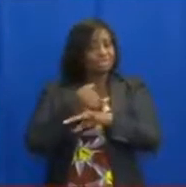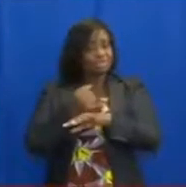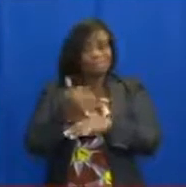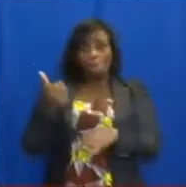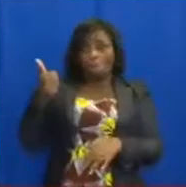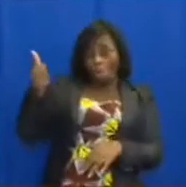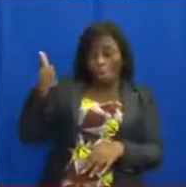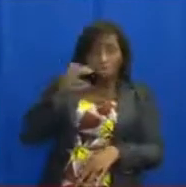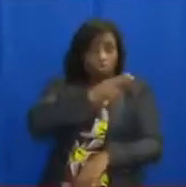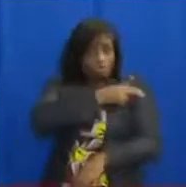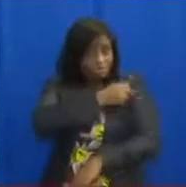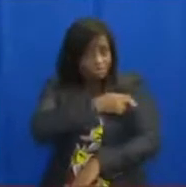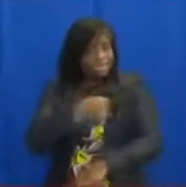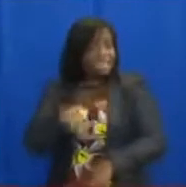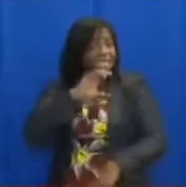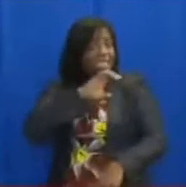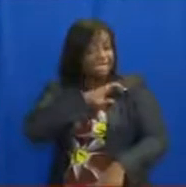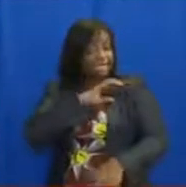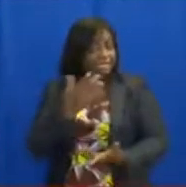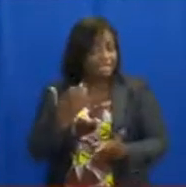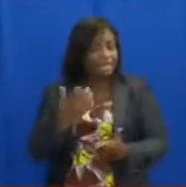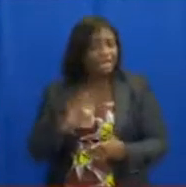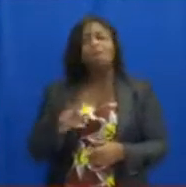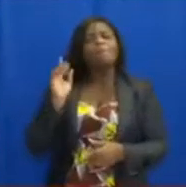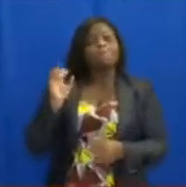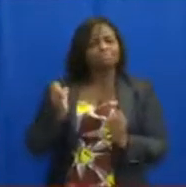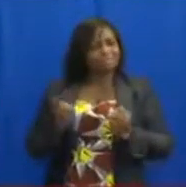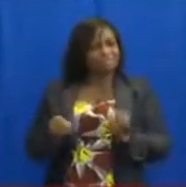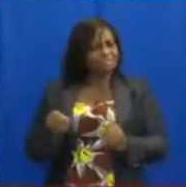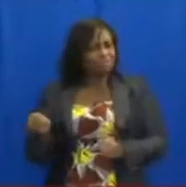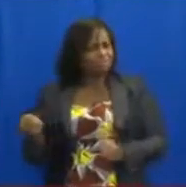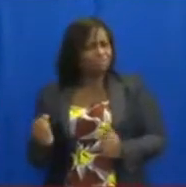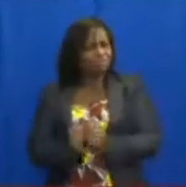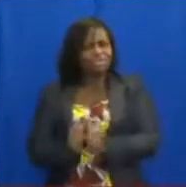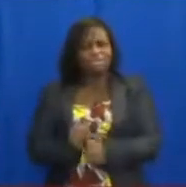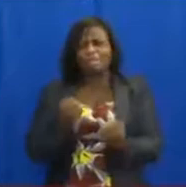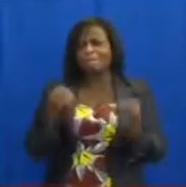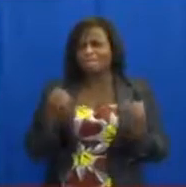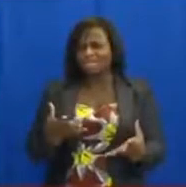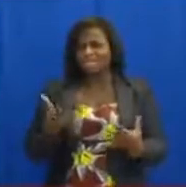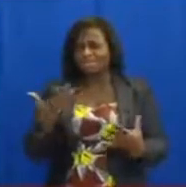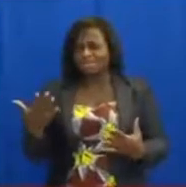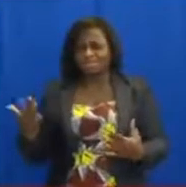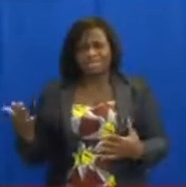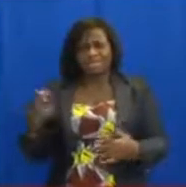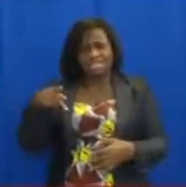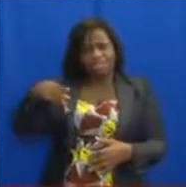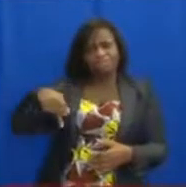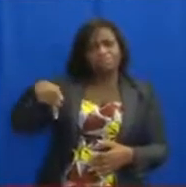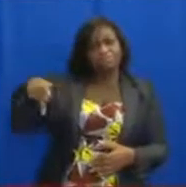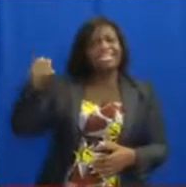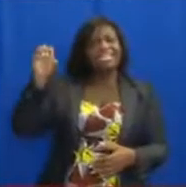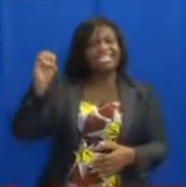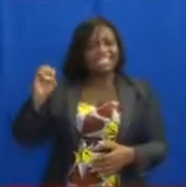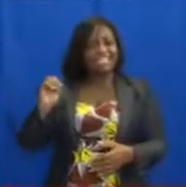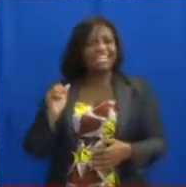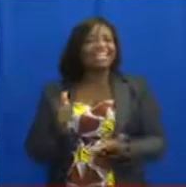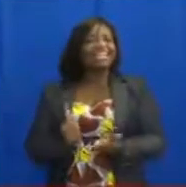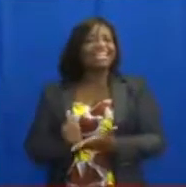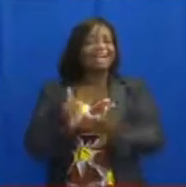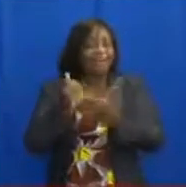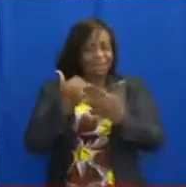institutions with their own hospitals and clinics will be equipped with the necessary personal protective equipment and